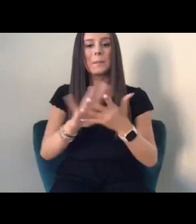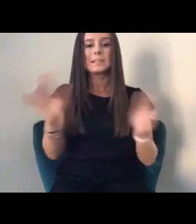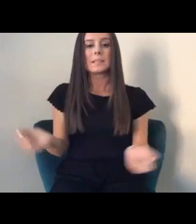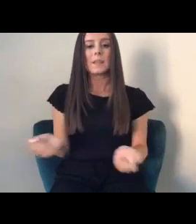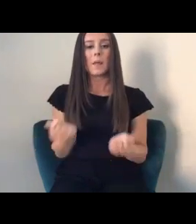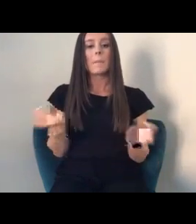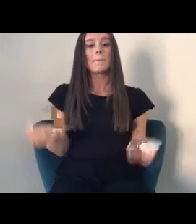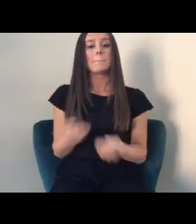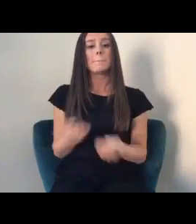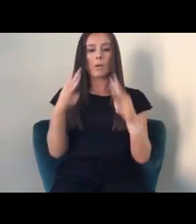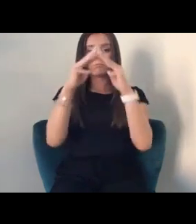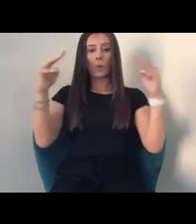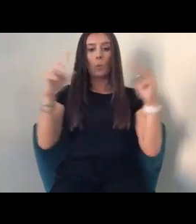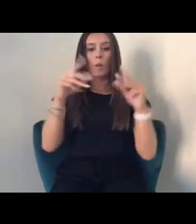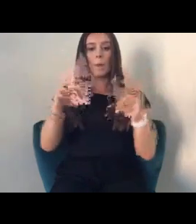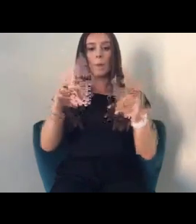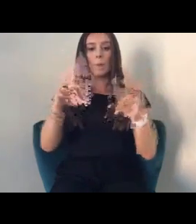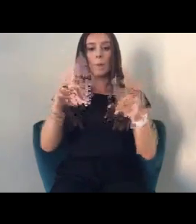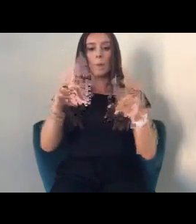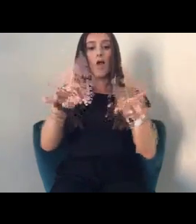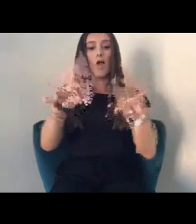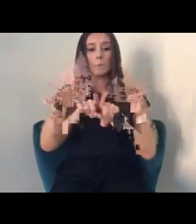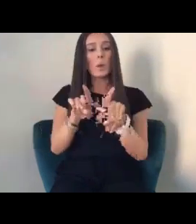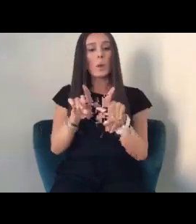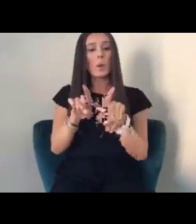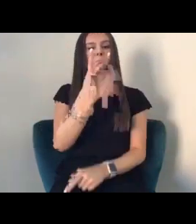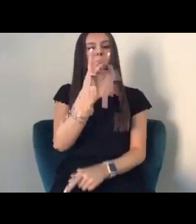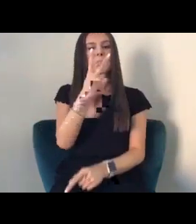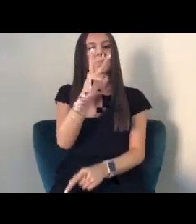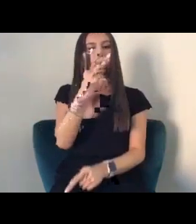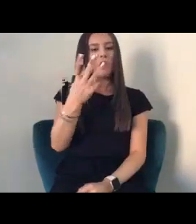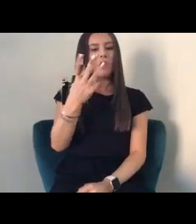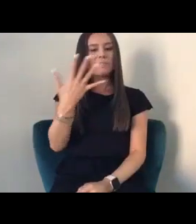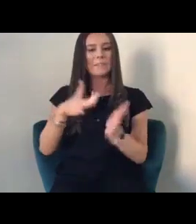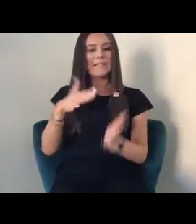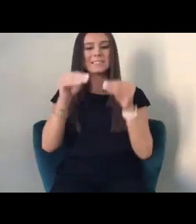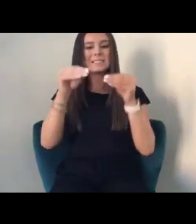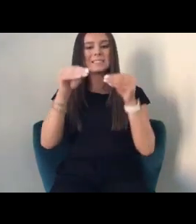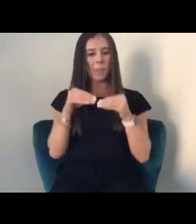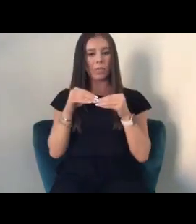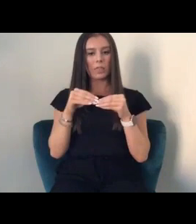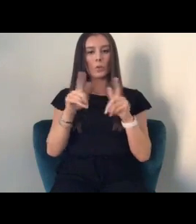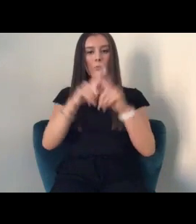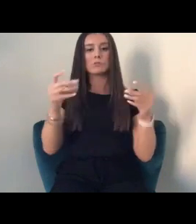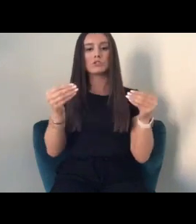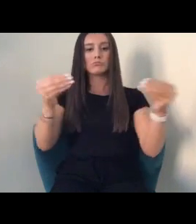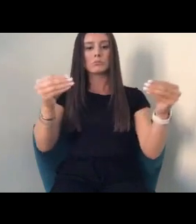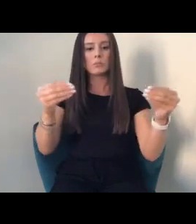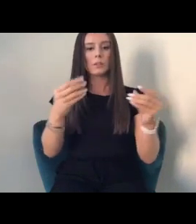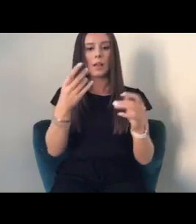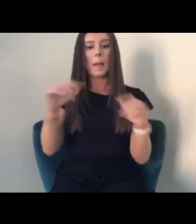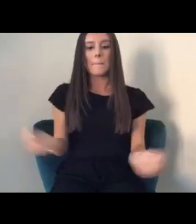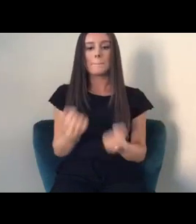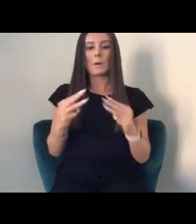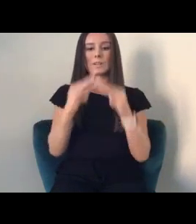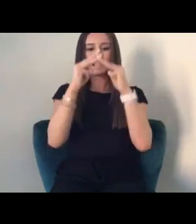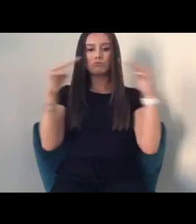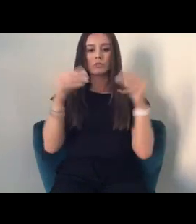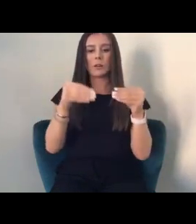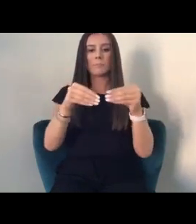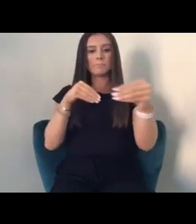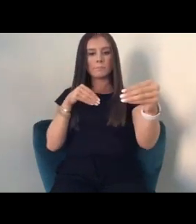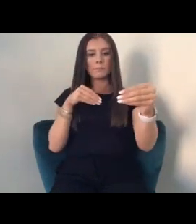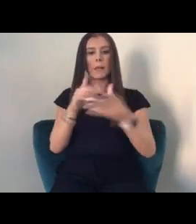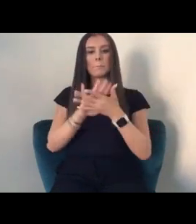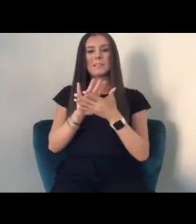by around 235 metres to the south. And this will mean that it will move away from Riverview Park and closer